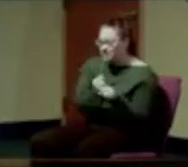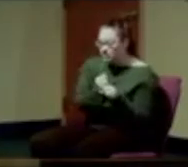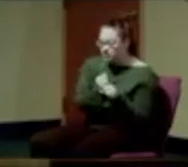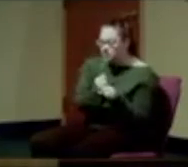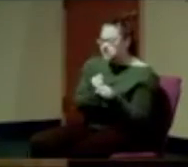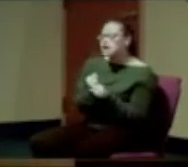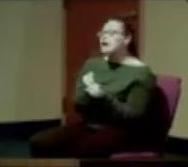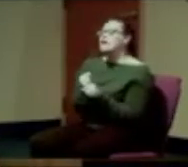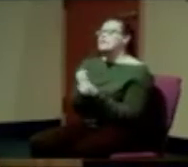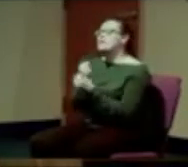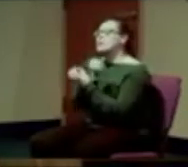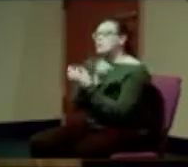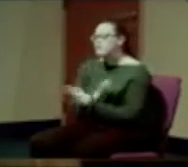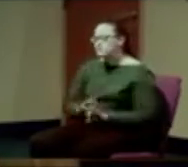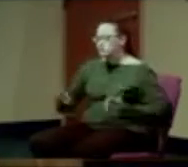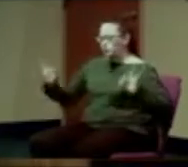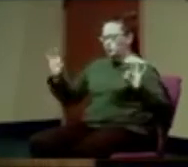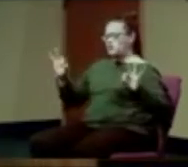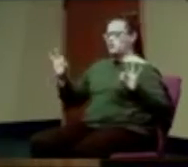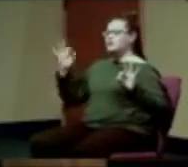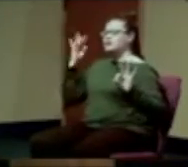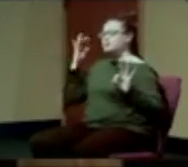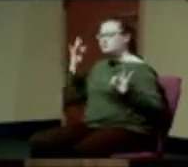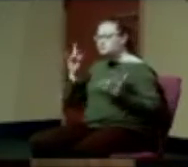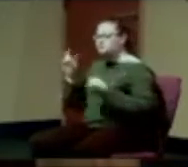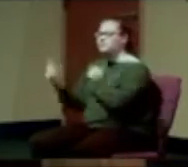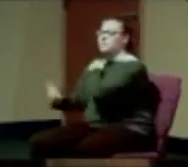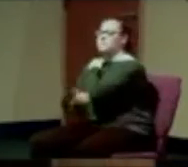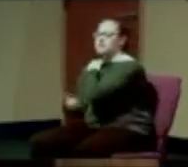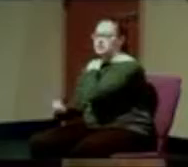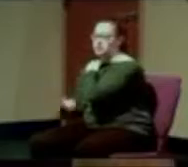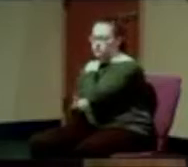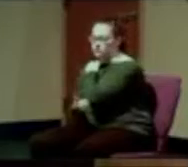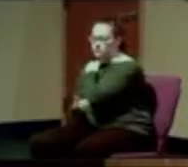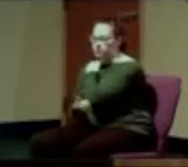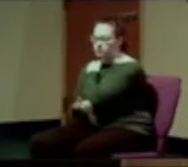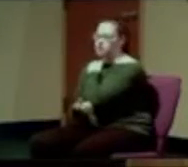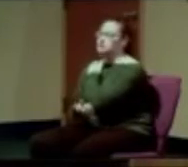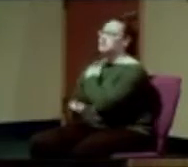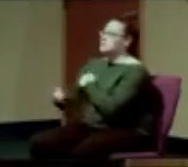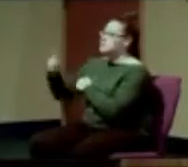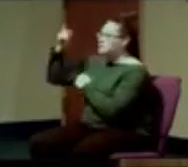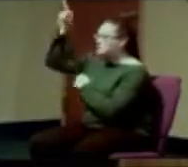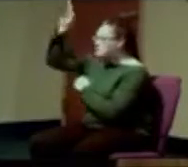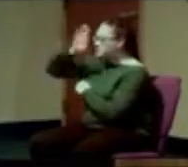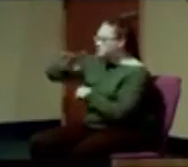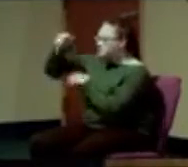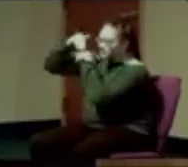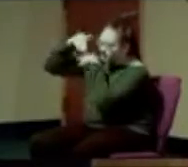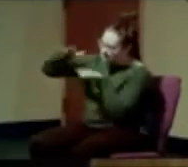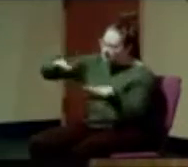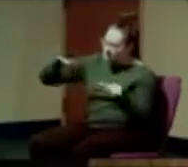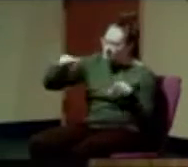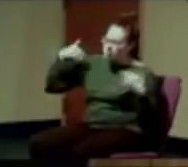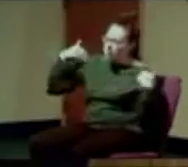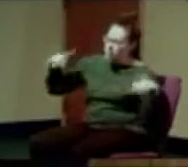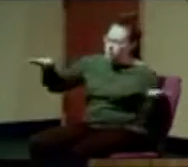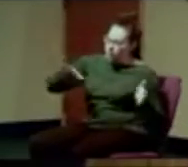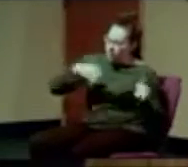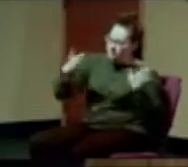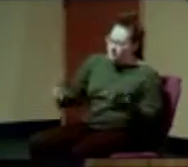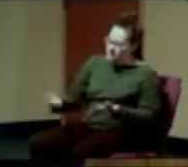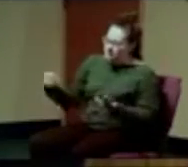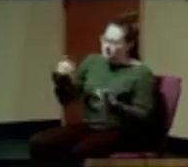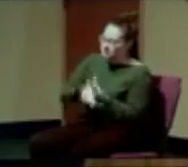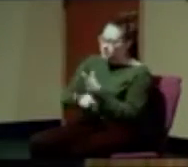Passover, the 10th plague, where God sends the death angel to slay the firstborn in every household. However, the